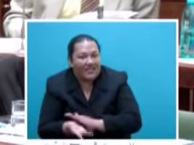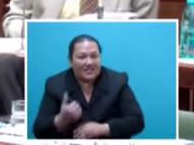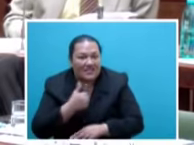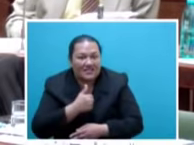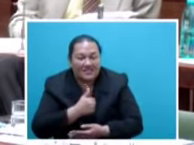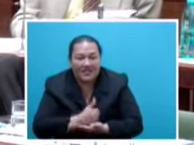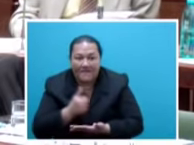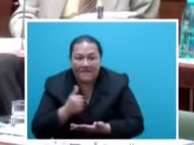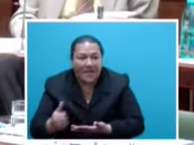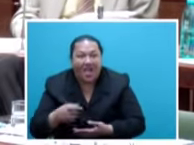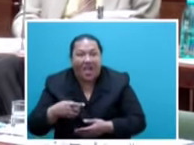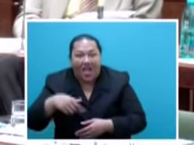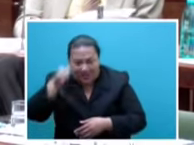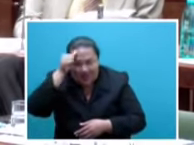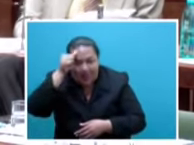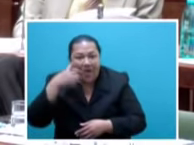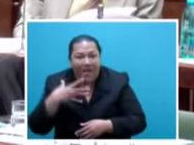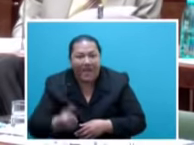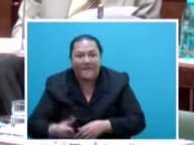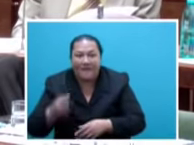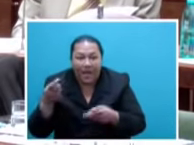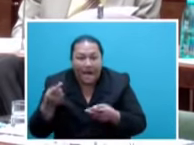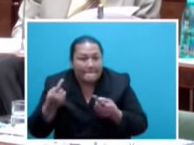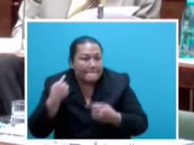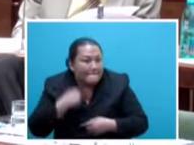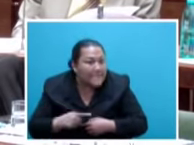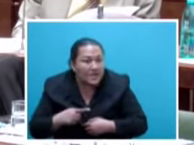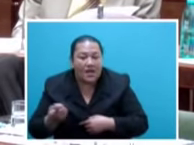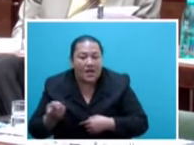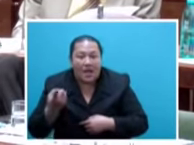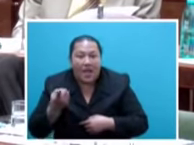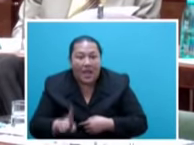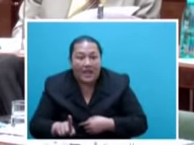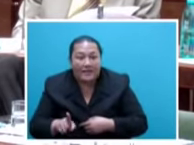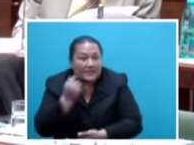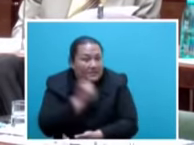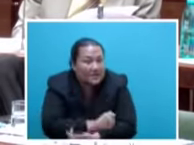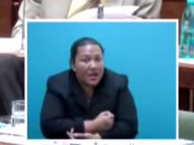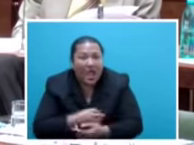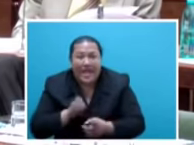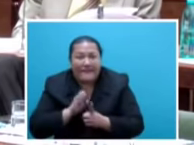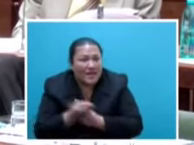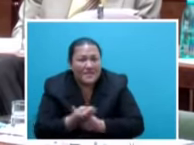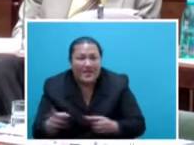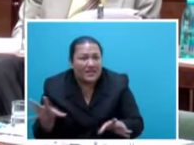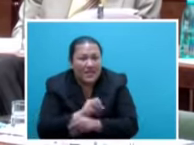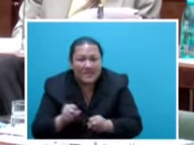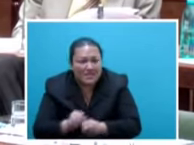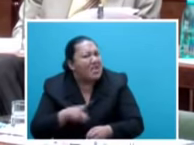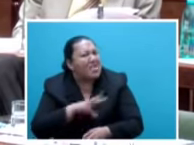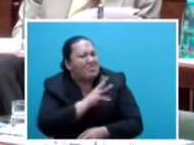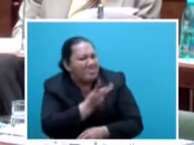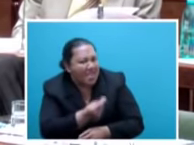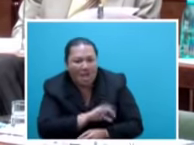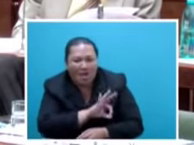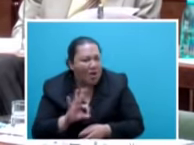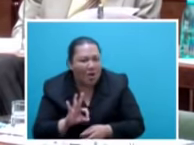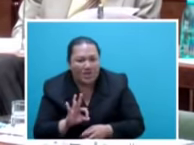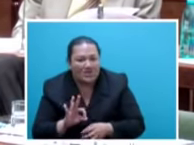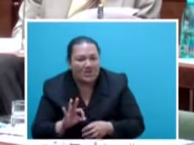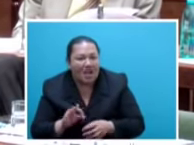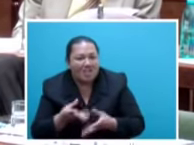in violent crime, murder, drug abuse, human trafficking, and environmental damage. Mr. Speaker, like many law-abiding citizens who are